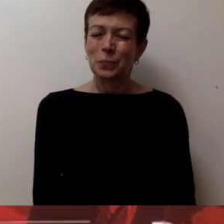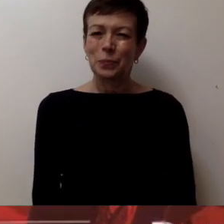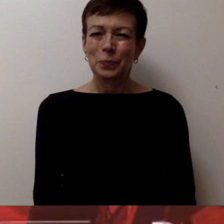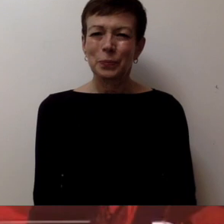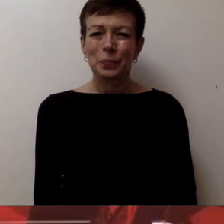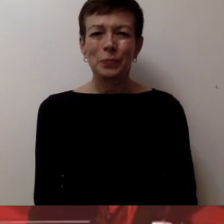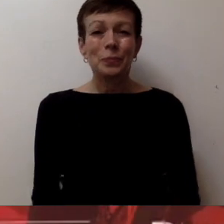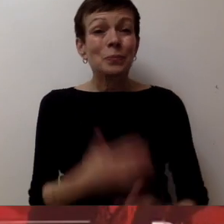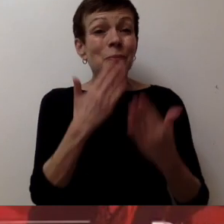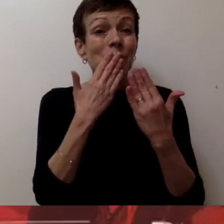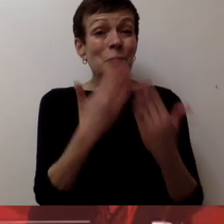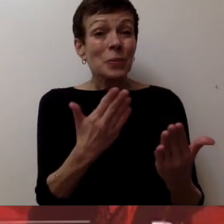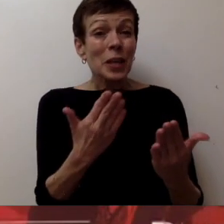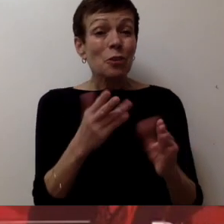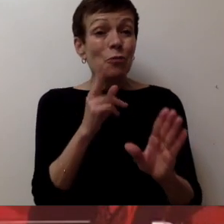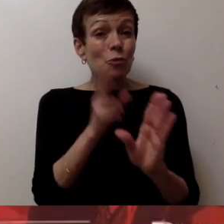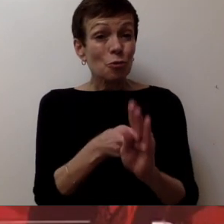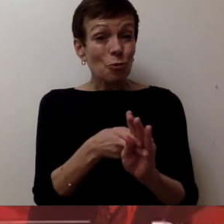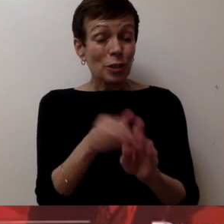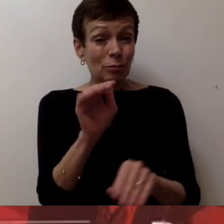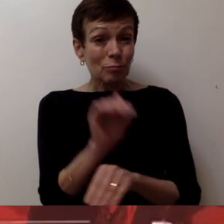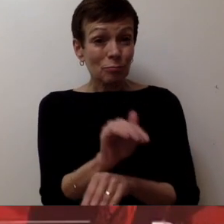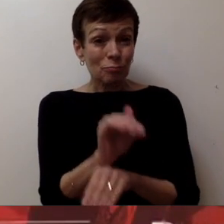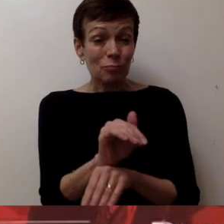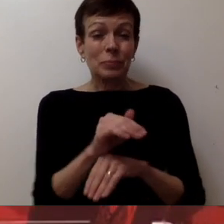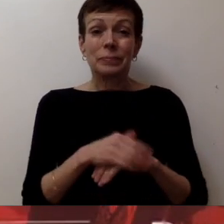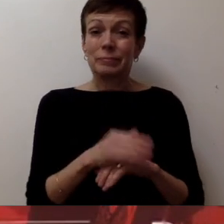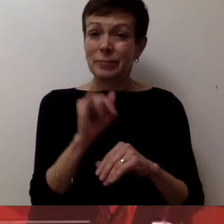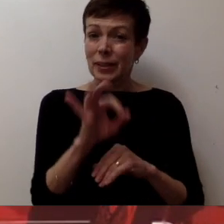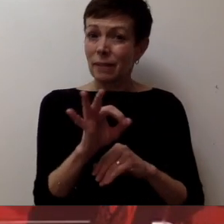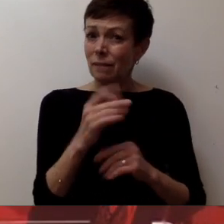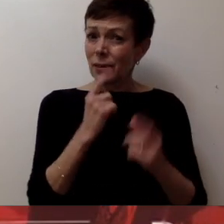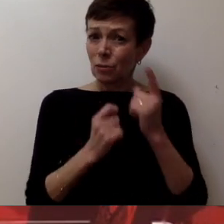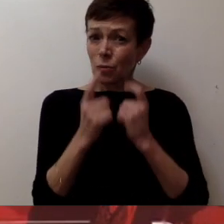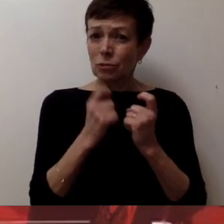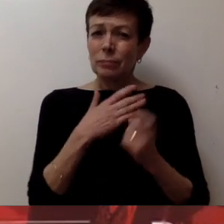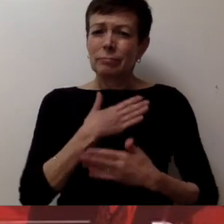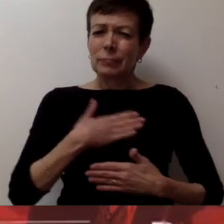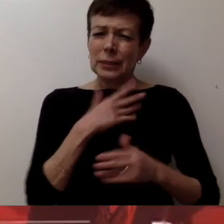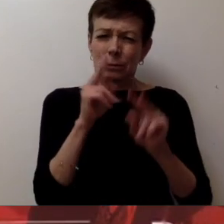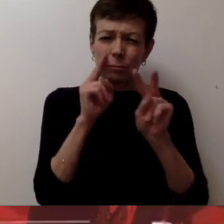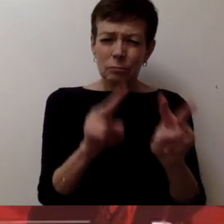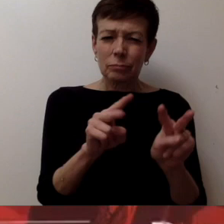Thank you for joining us tonight, Red Deer. We encourage you, if you have questions, please visit our website at